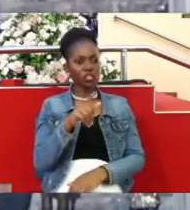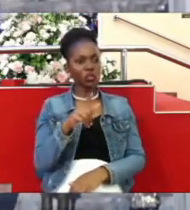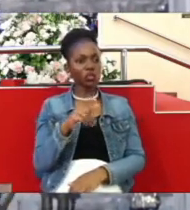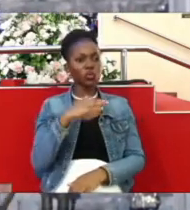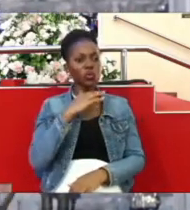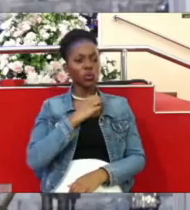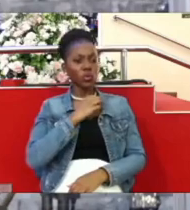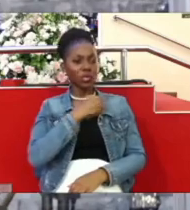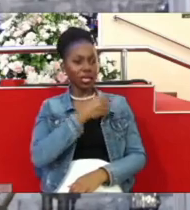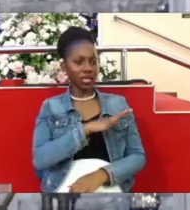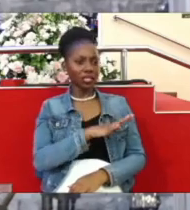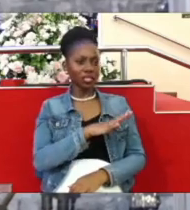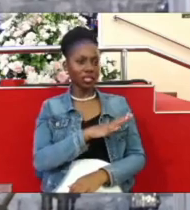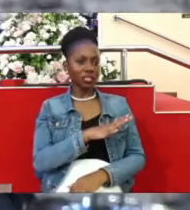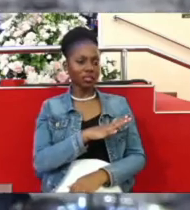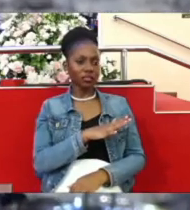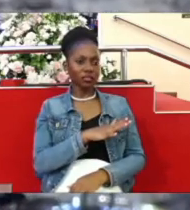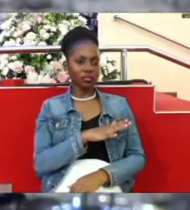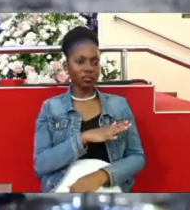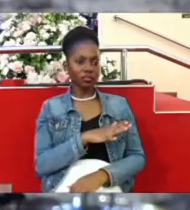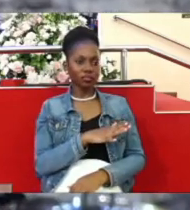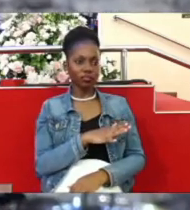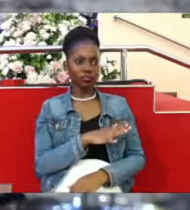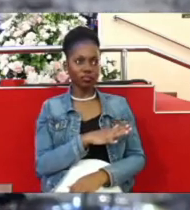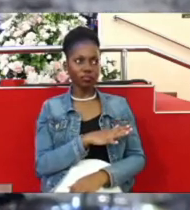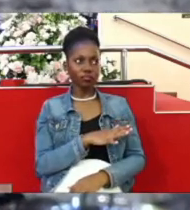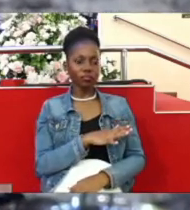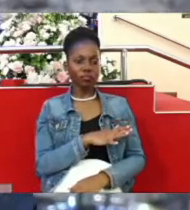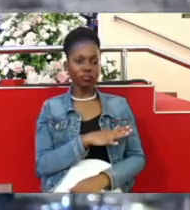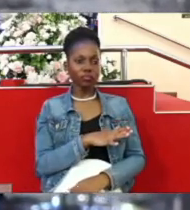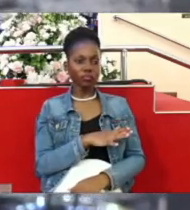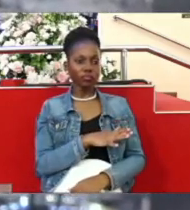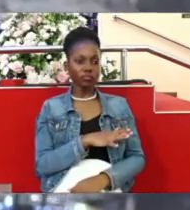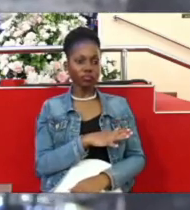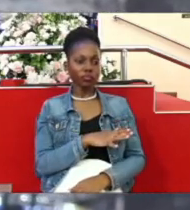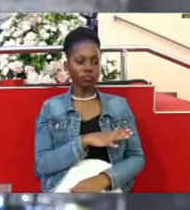You do not have to continue staying feeling bitter upon yourself.